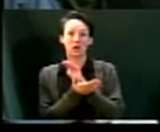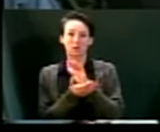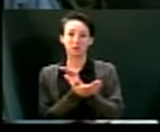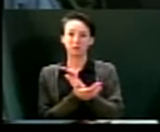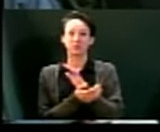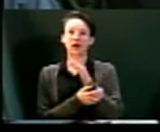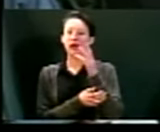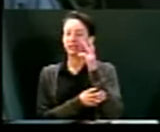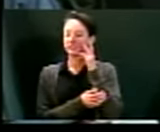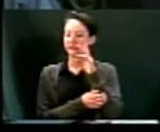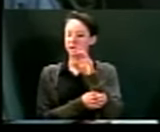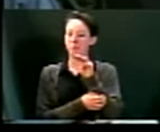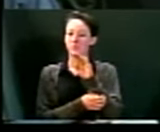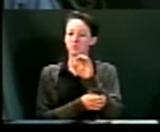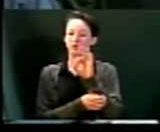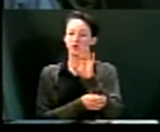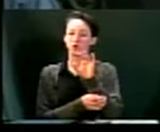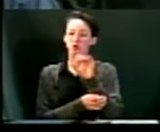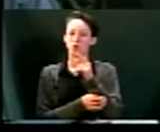agreement to that.